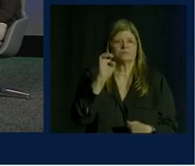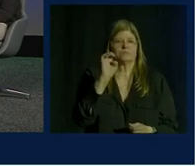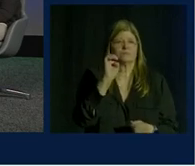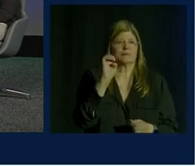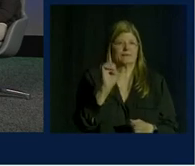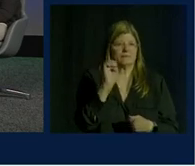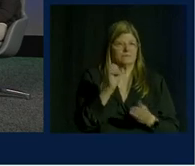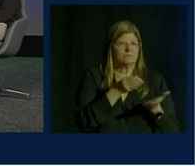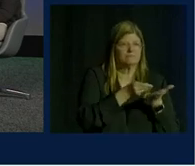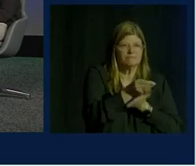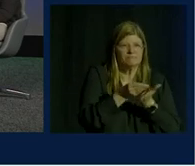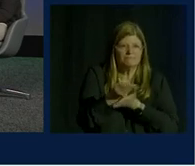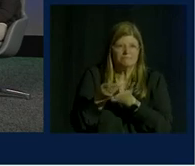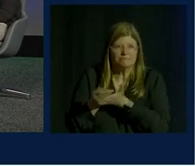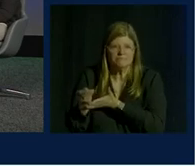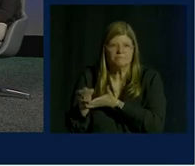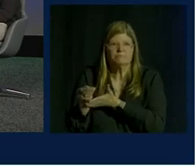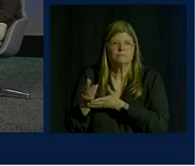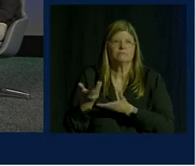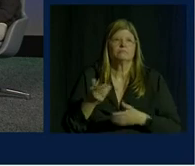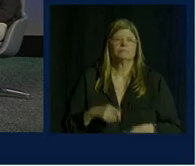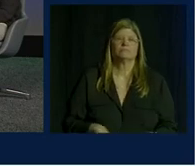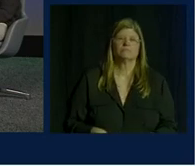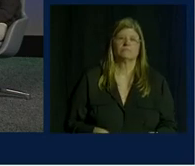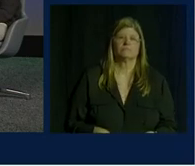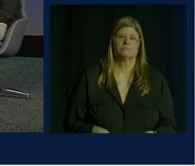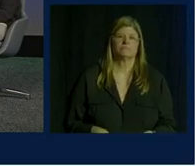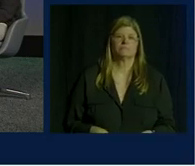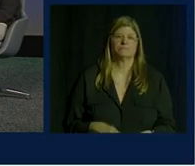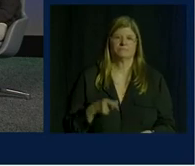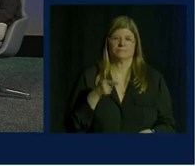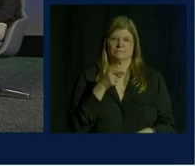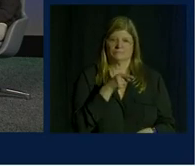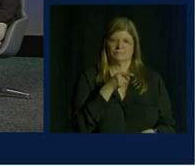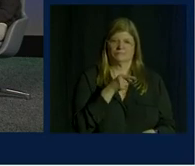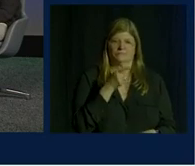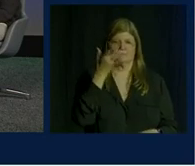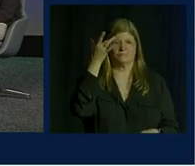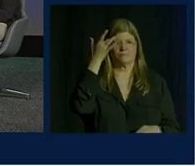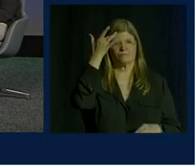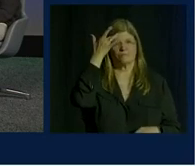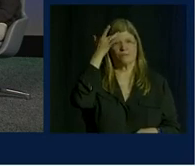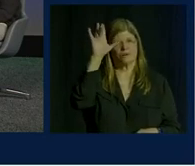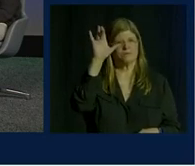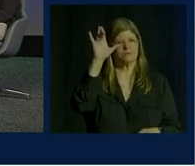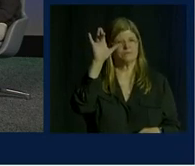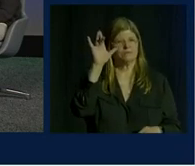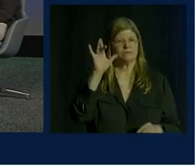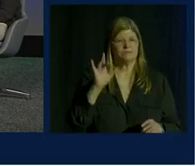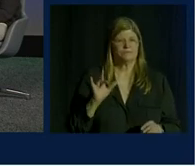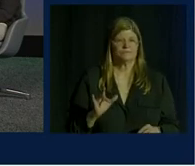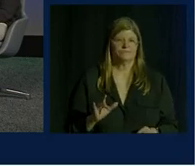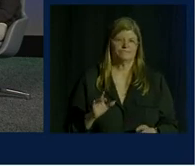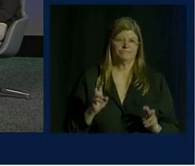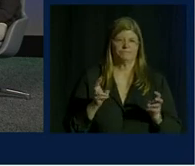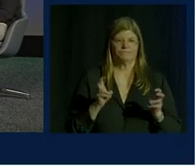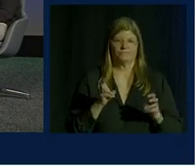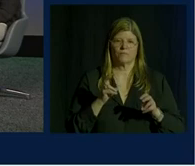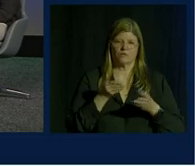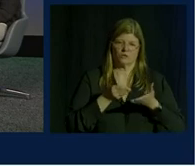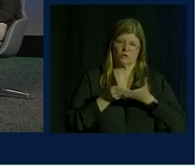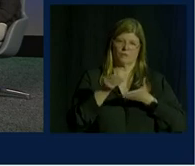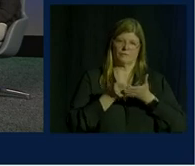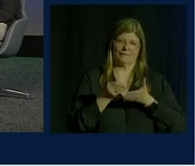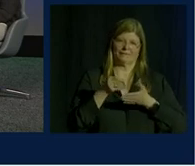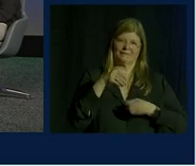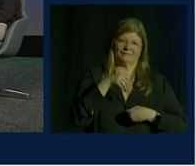are residents here in DC and are innovators. They, as a part of the Shop in the District platform, which is a shopping